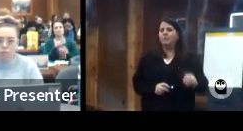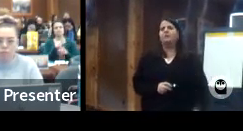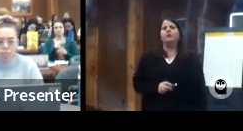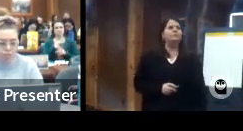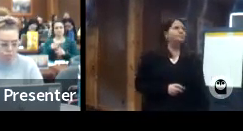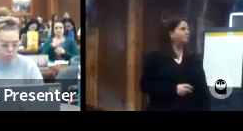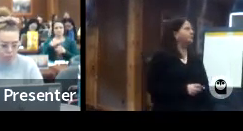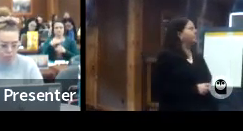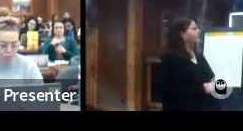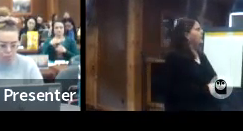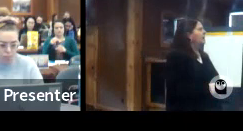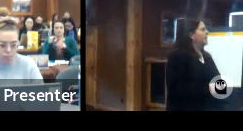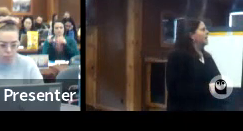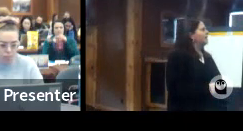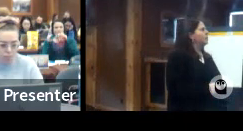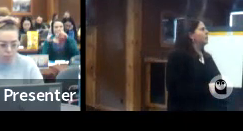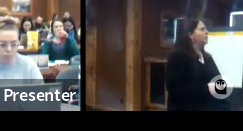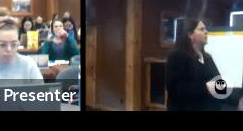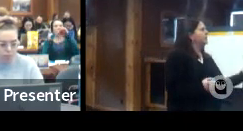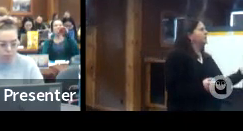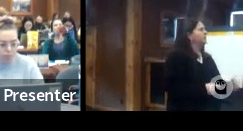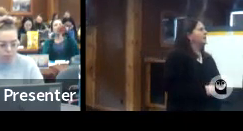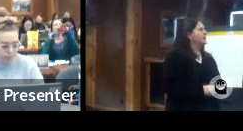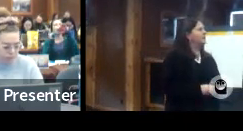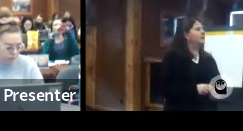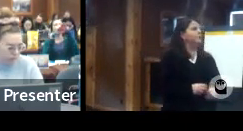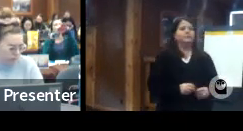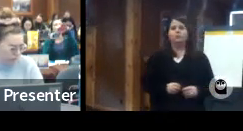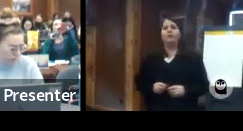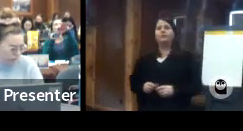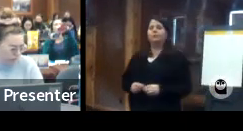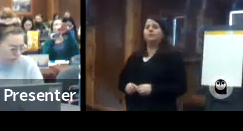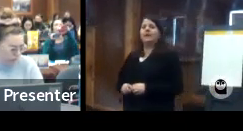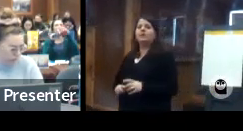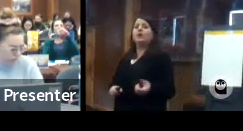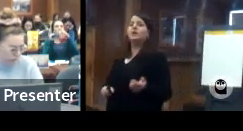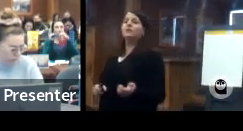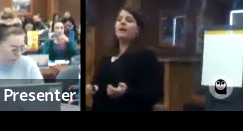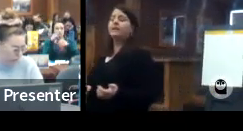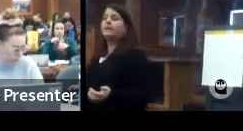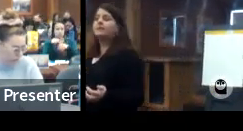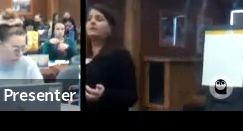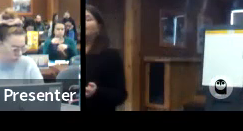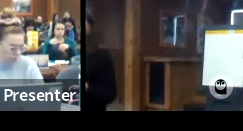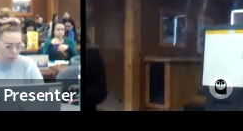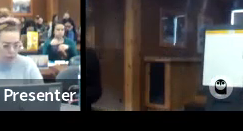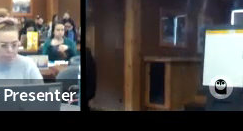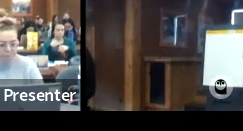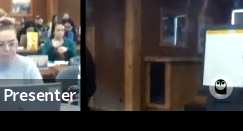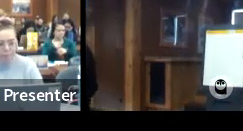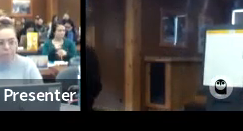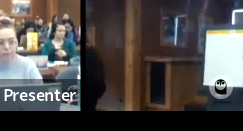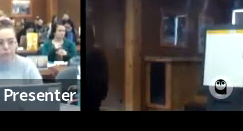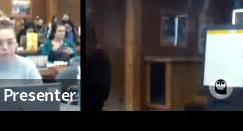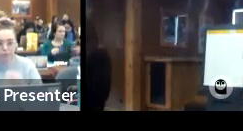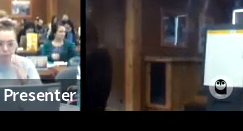know, tell them what you know. And the more you do it, the more comfortable you'll get. Talk to other advocates who have